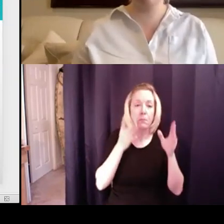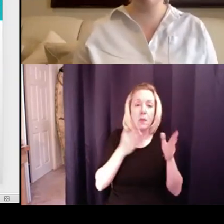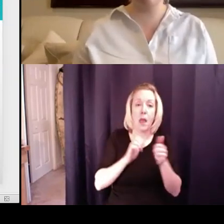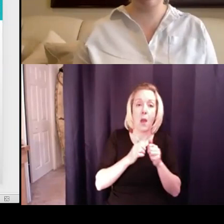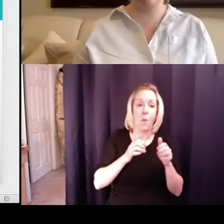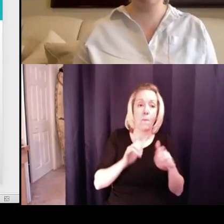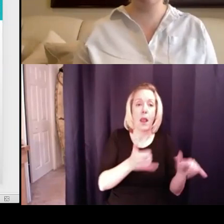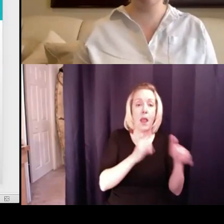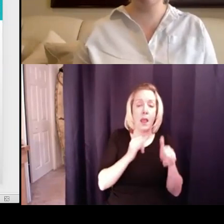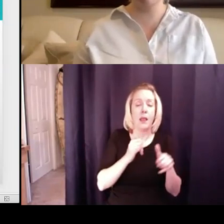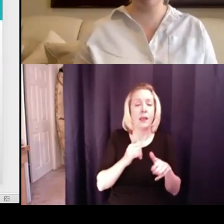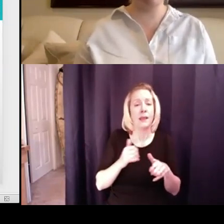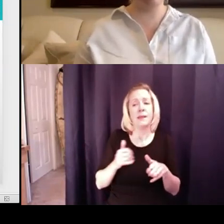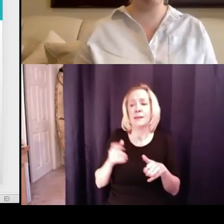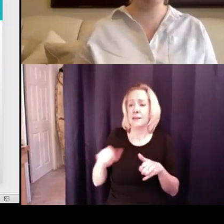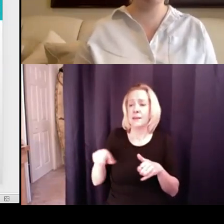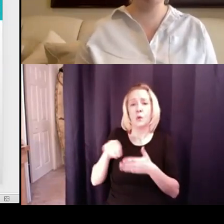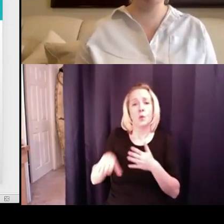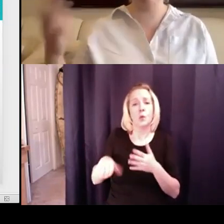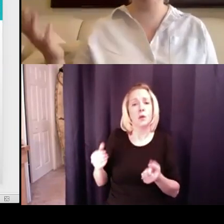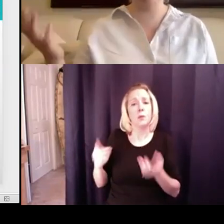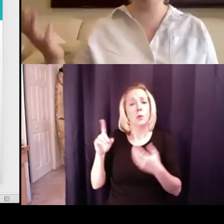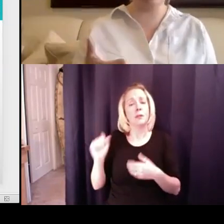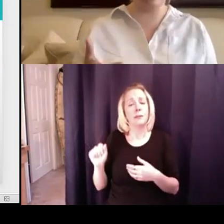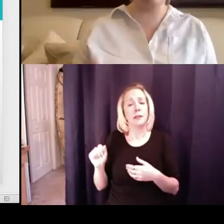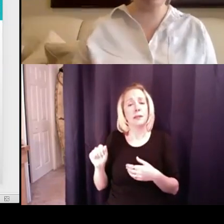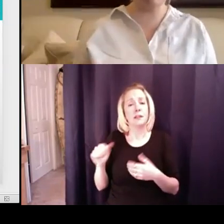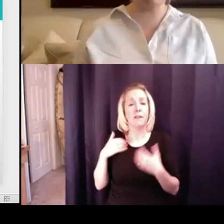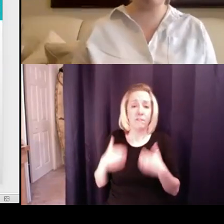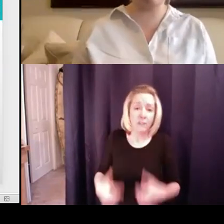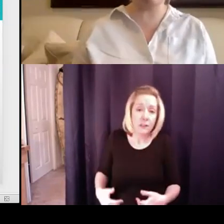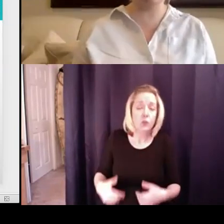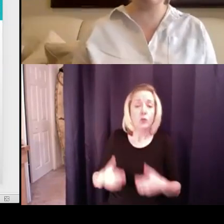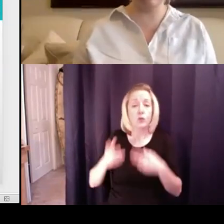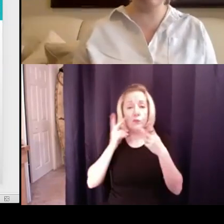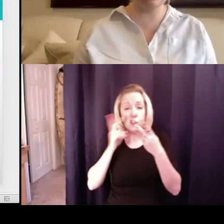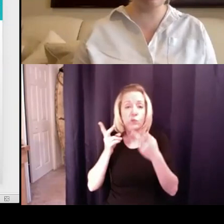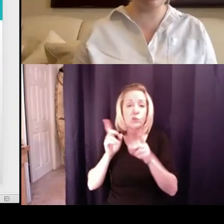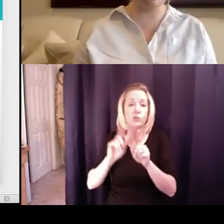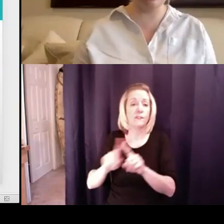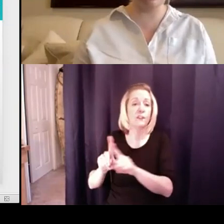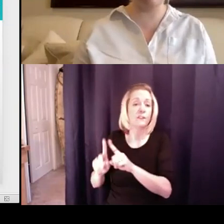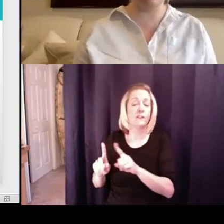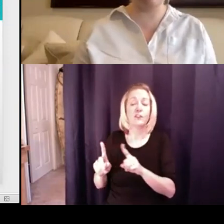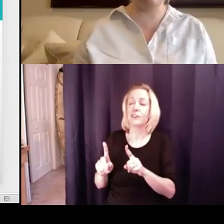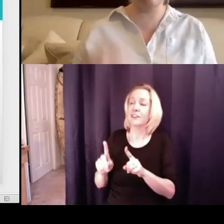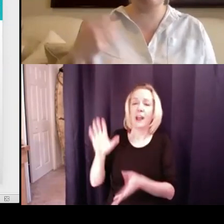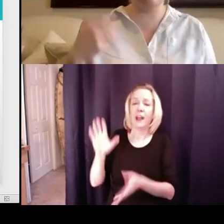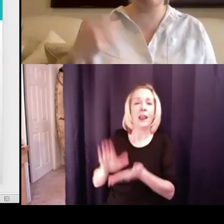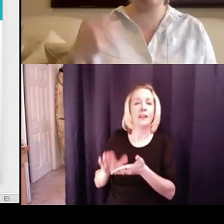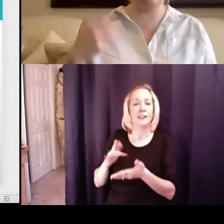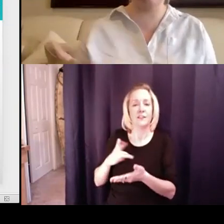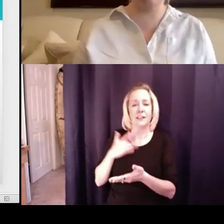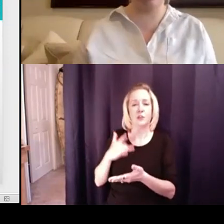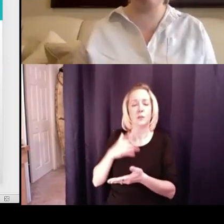I work with that have multiple disabilities, both physical and vision impairment, they're not getting the same sensory experiences and